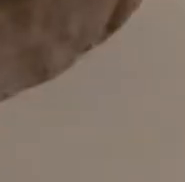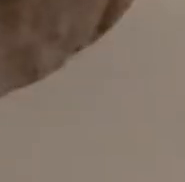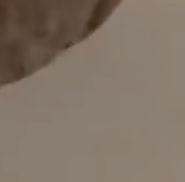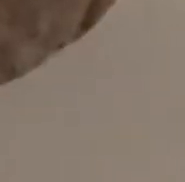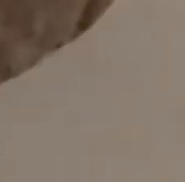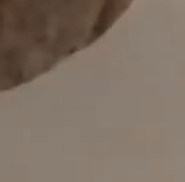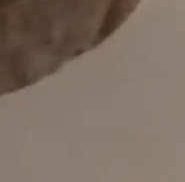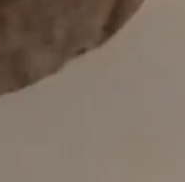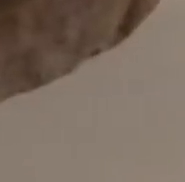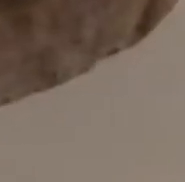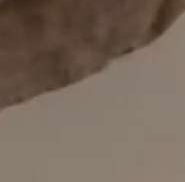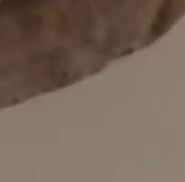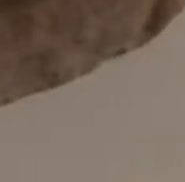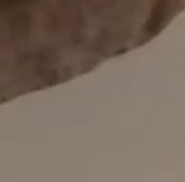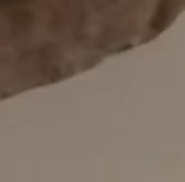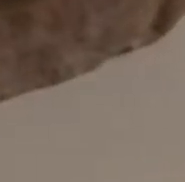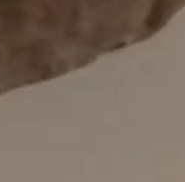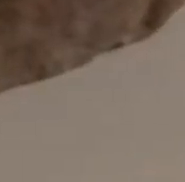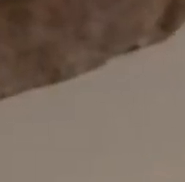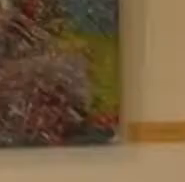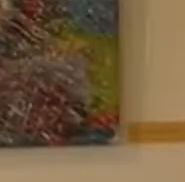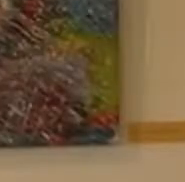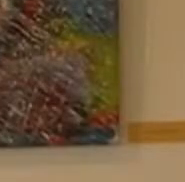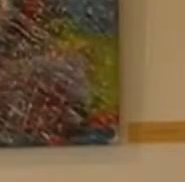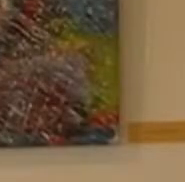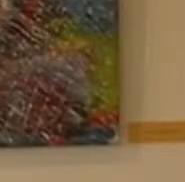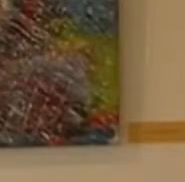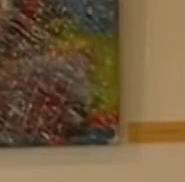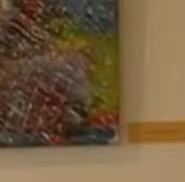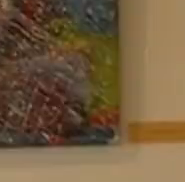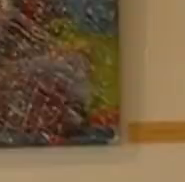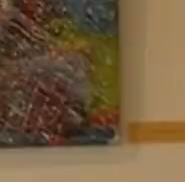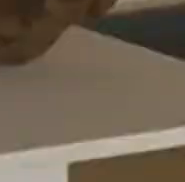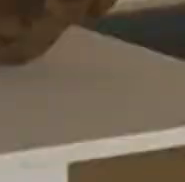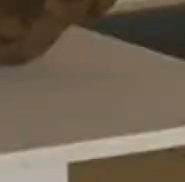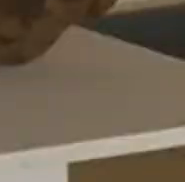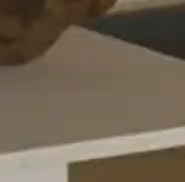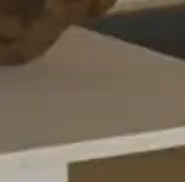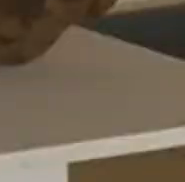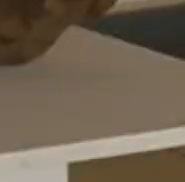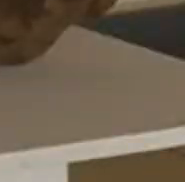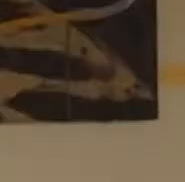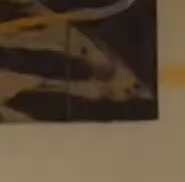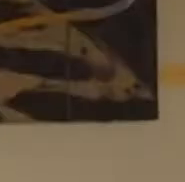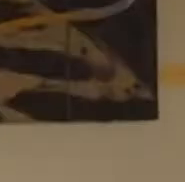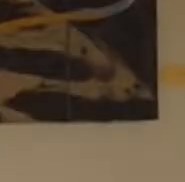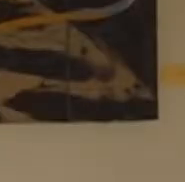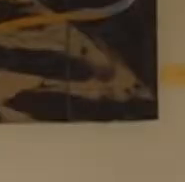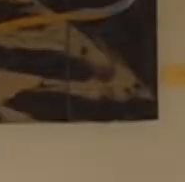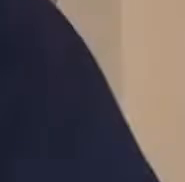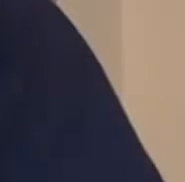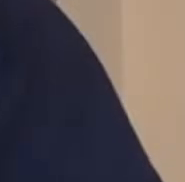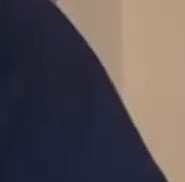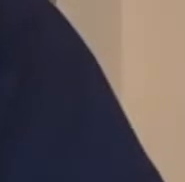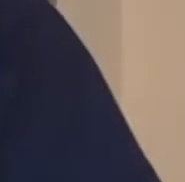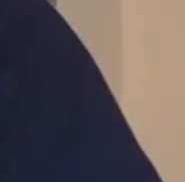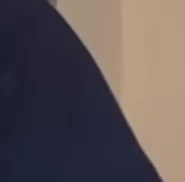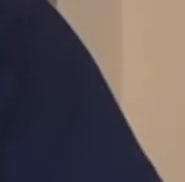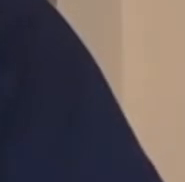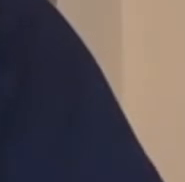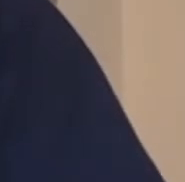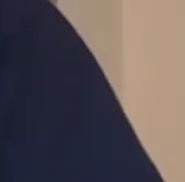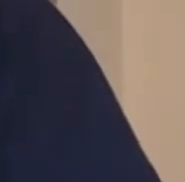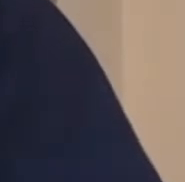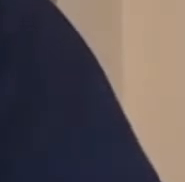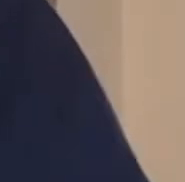exhibition explored beauty symbols, colors, designs, and their meanings over time. Each and every artwork that I